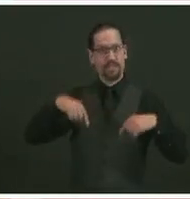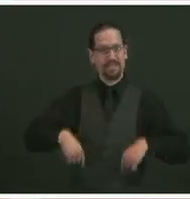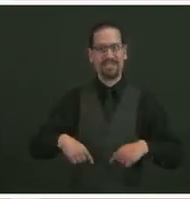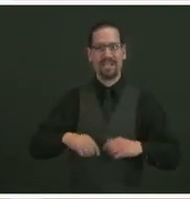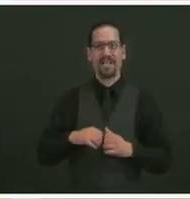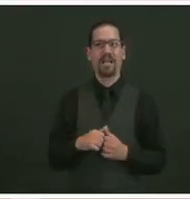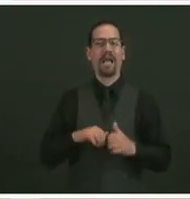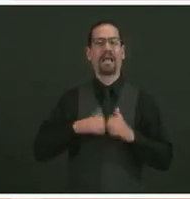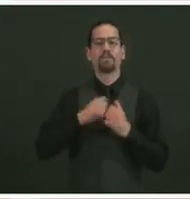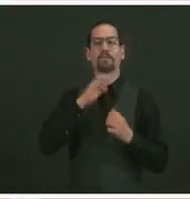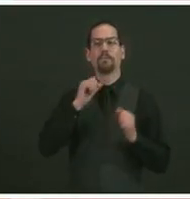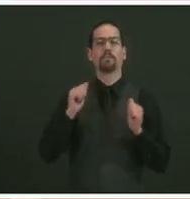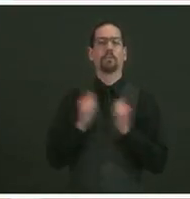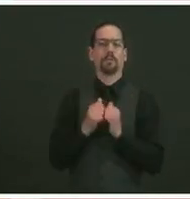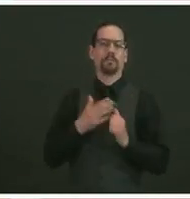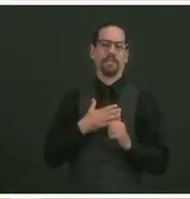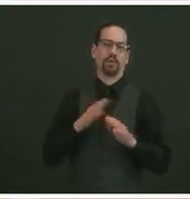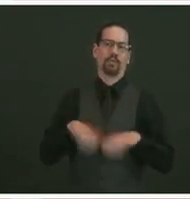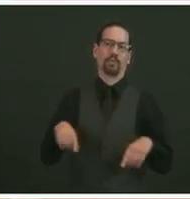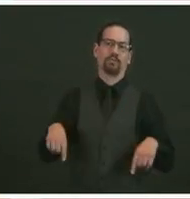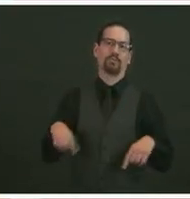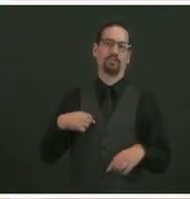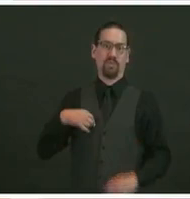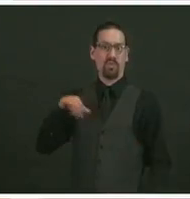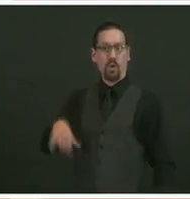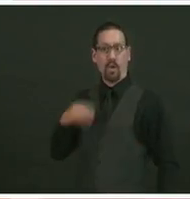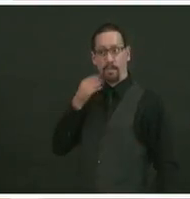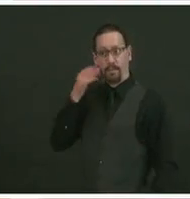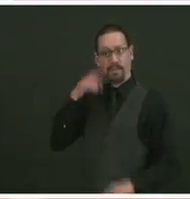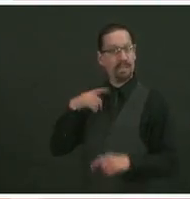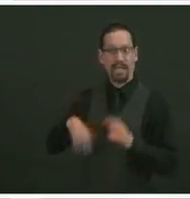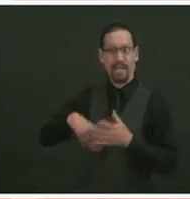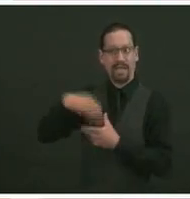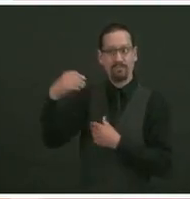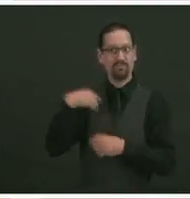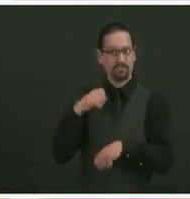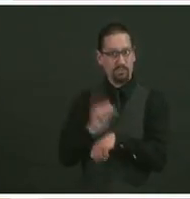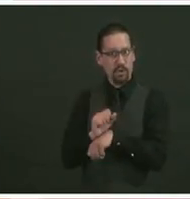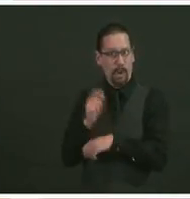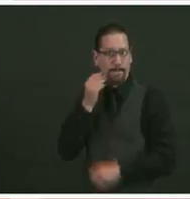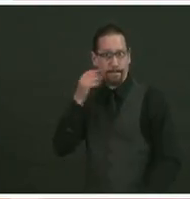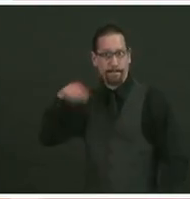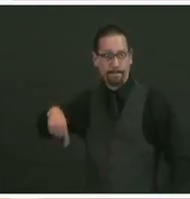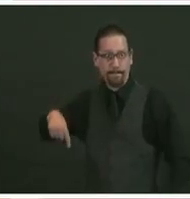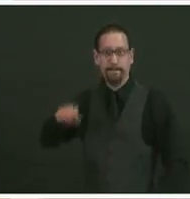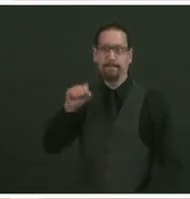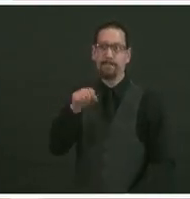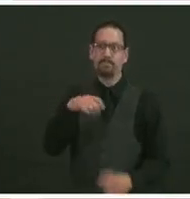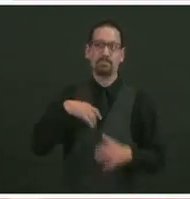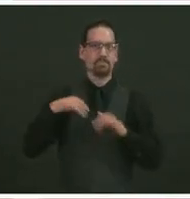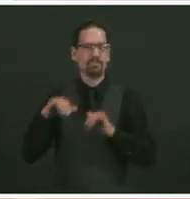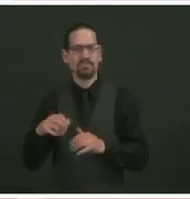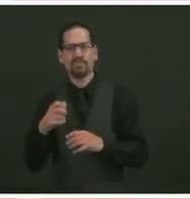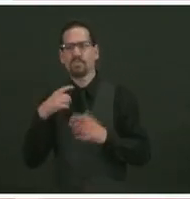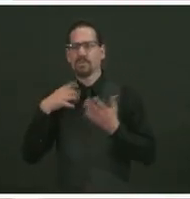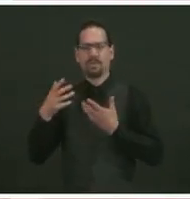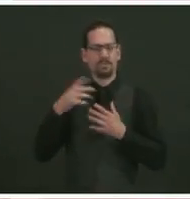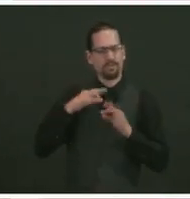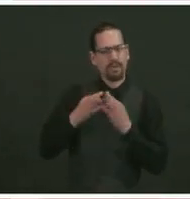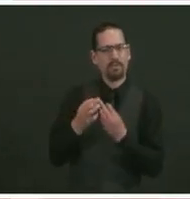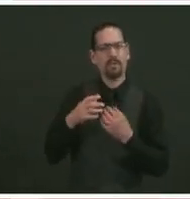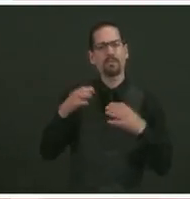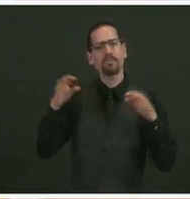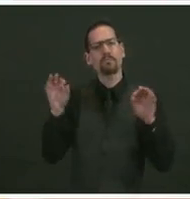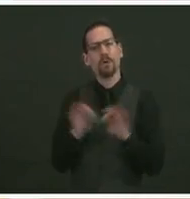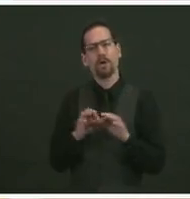my kids more when I'm home. And one of the things I'm noticing, too, though, is I'm missing certain things in life. And one of the things part of why I keep saying the virus